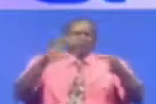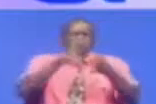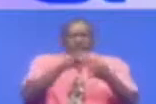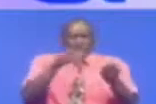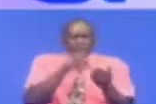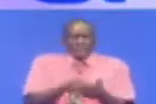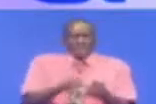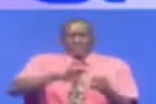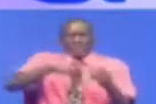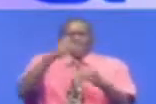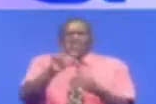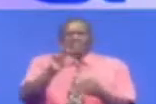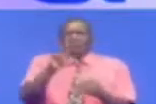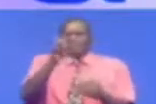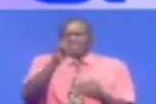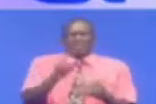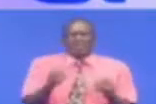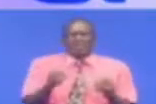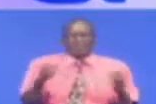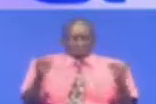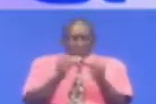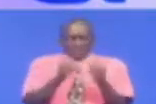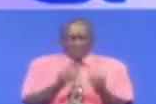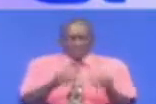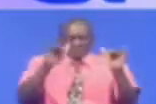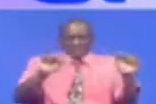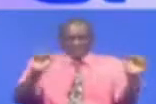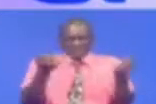again, stay safe, obey the basic